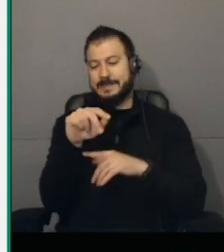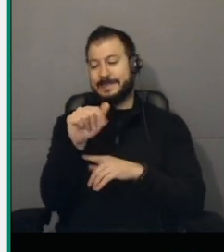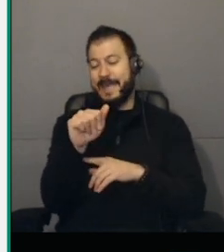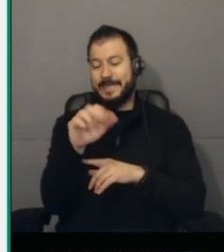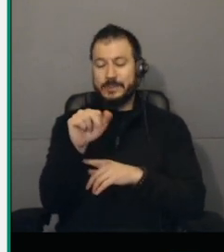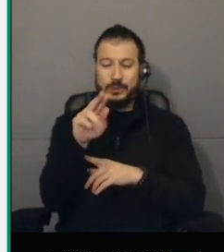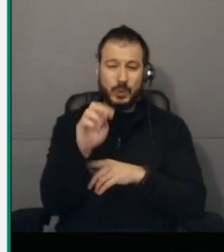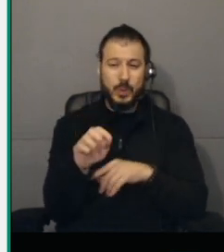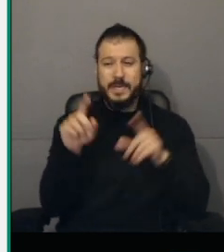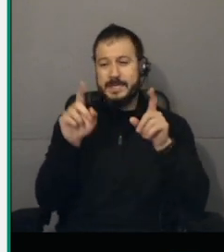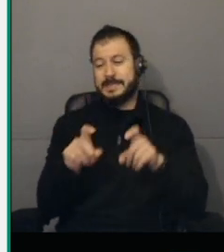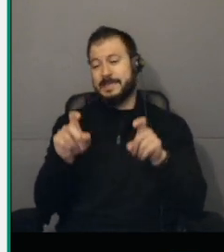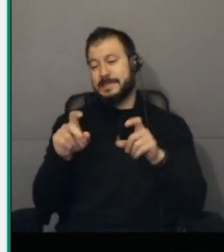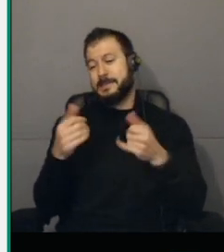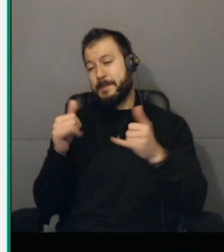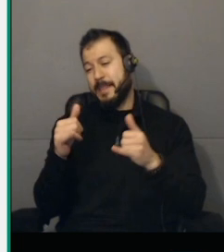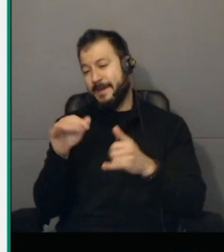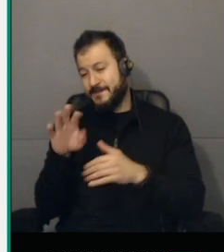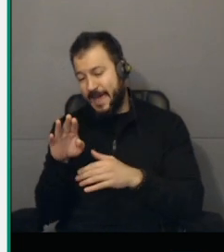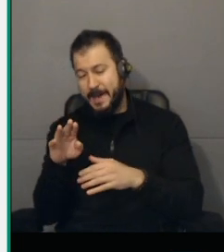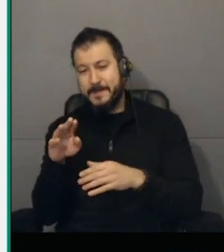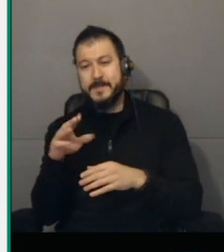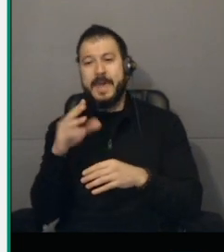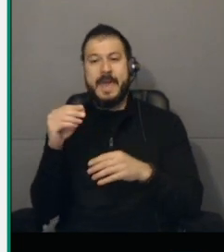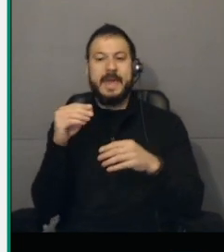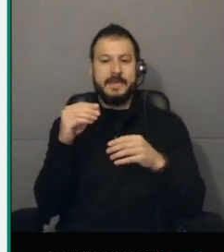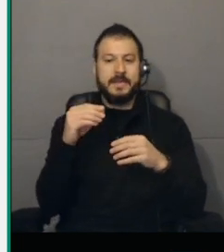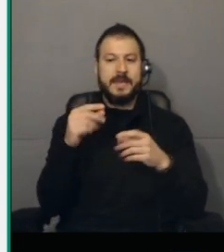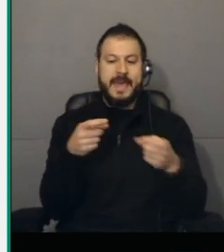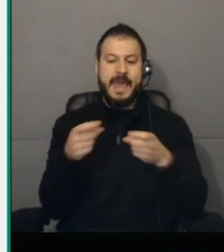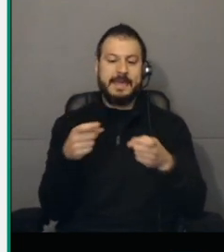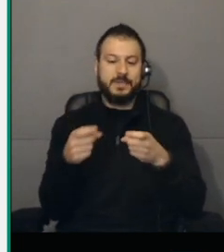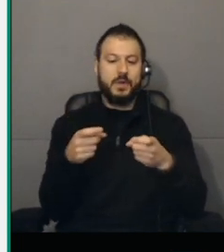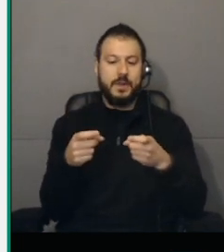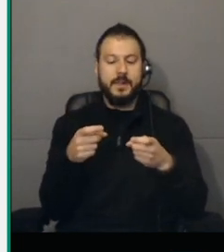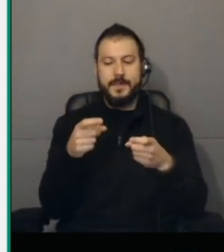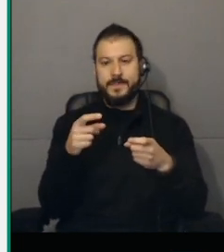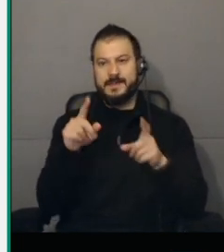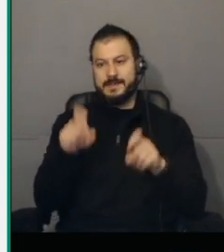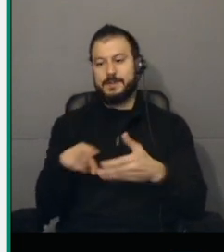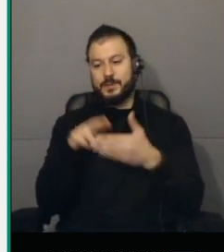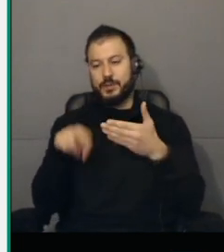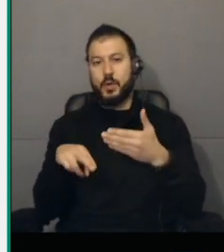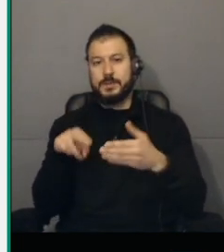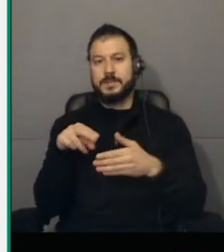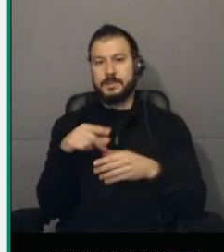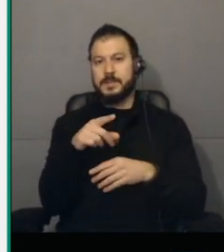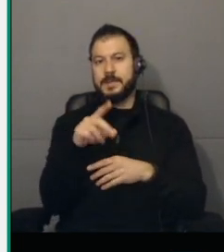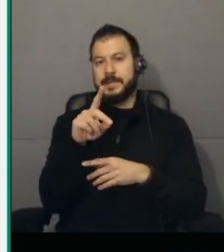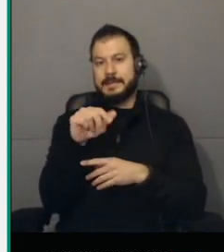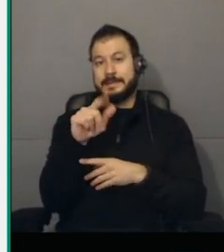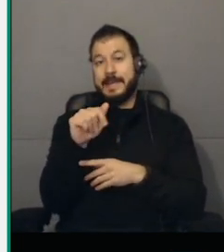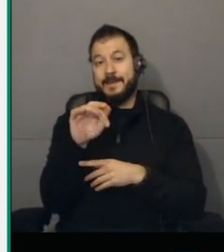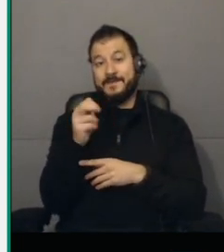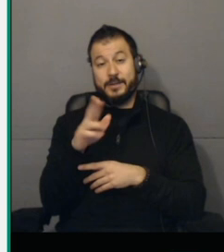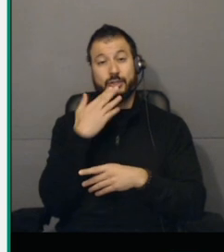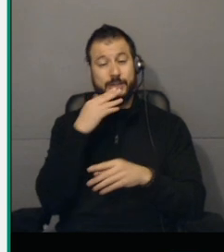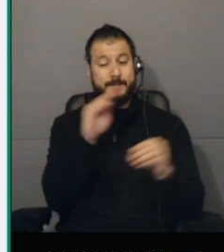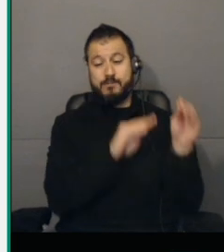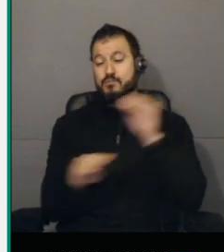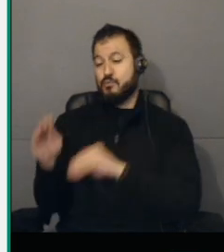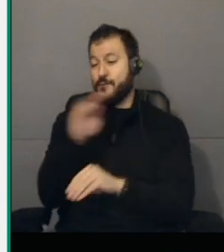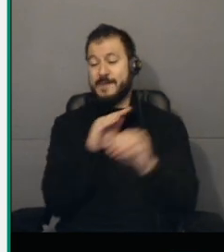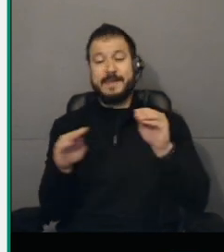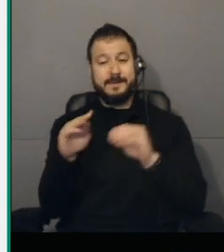sources, run test pipelines, and to handle our test results. ADF is good at moving data and is more accessible than other tools.